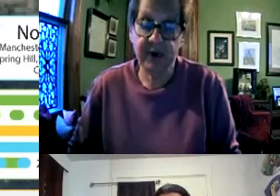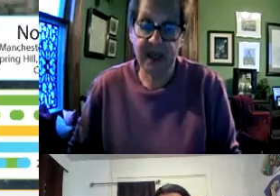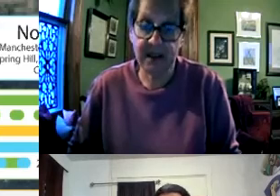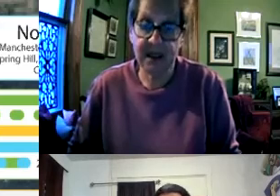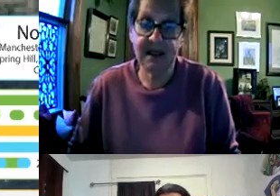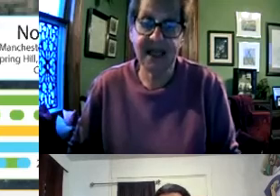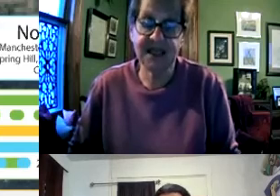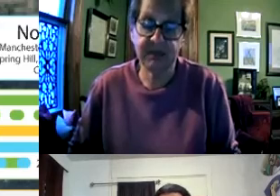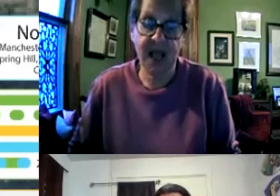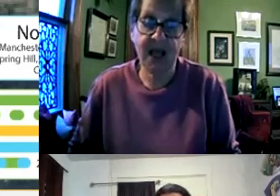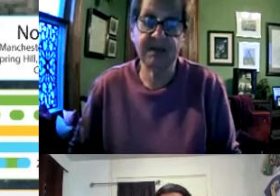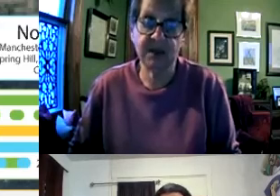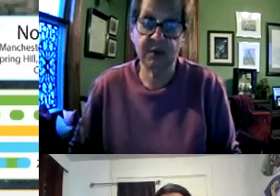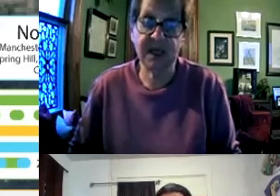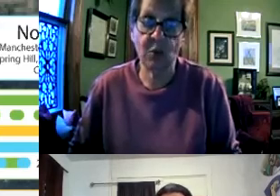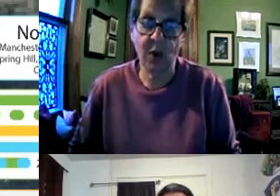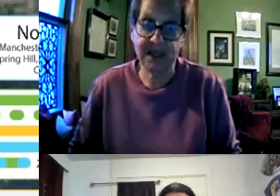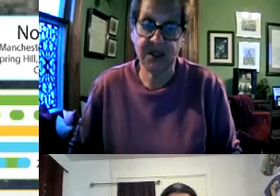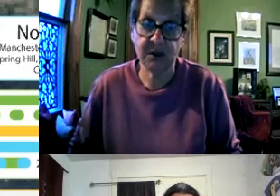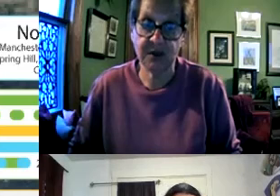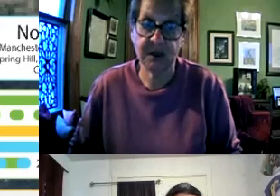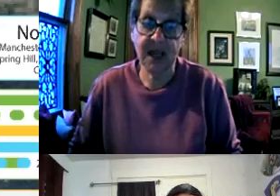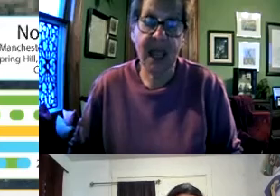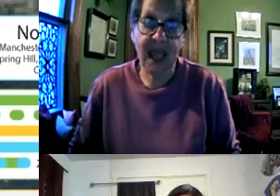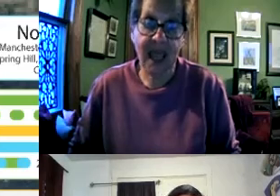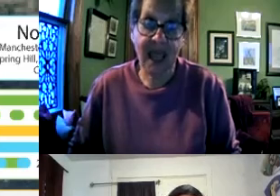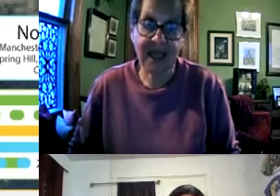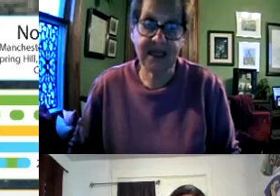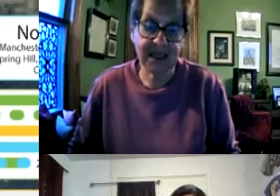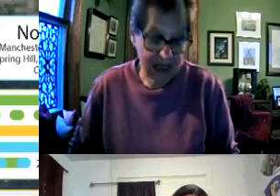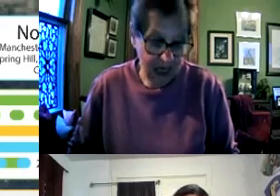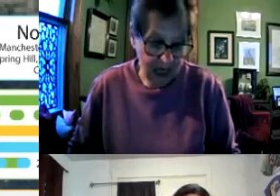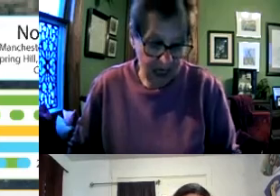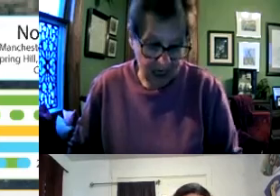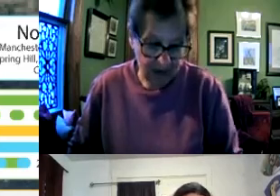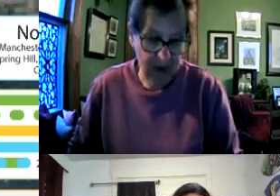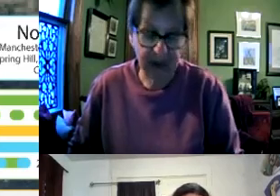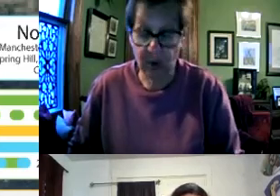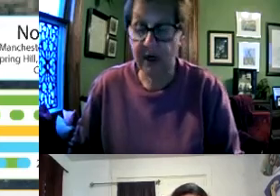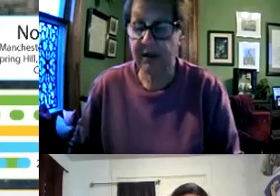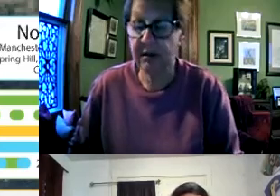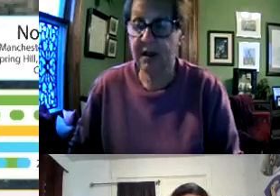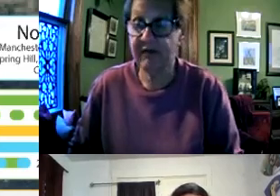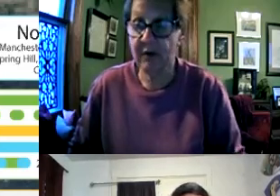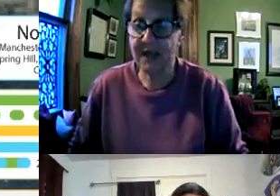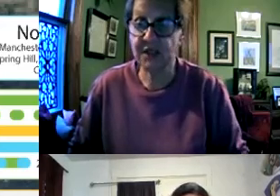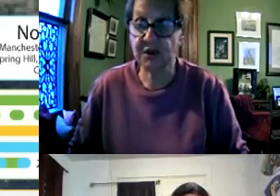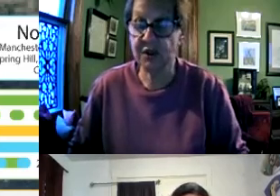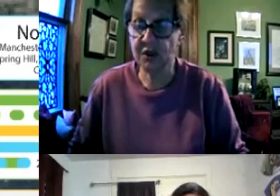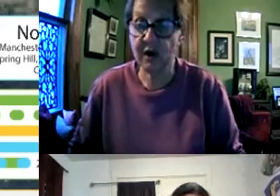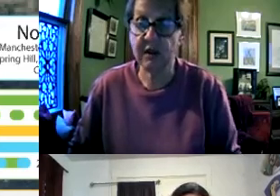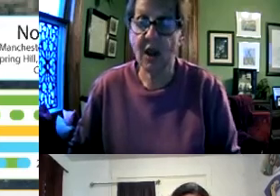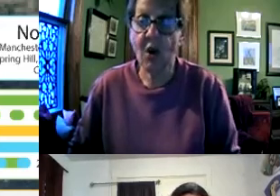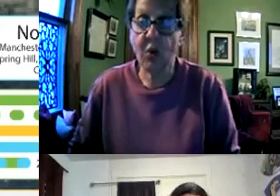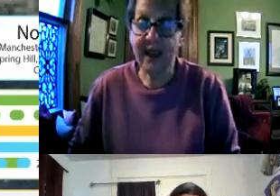of Brighton. That's the block between Western and, north, from Western